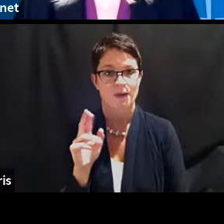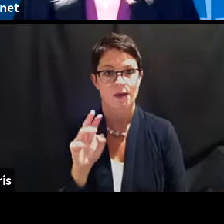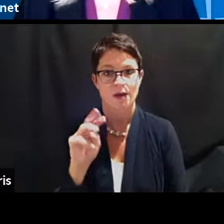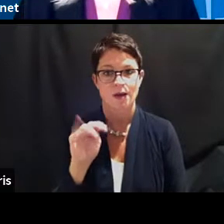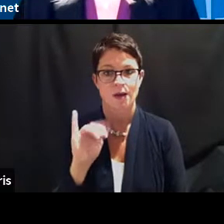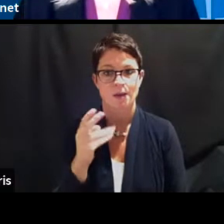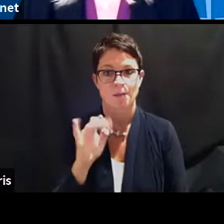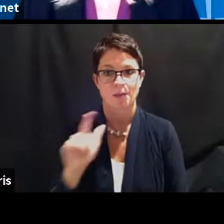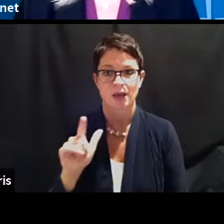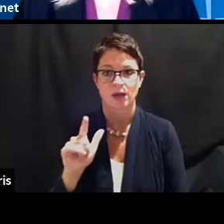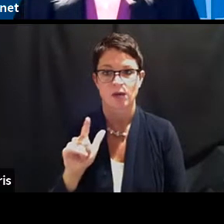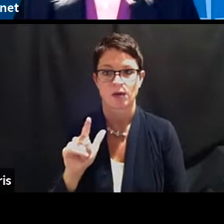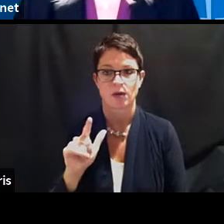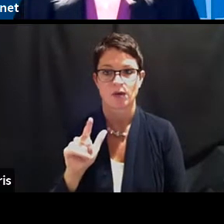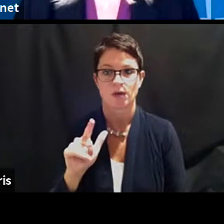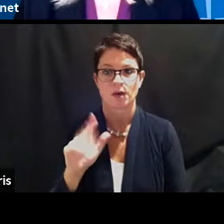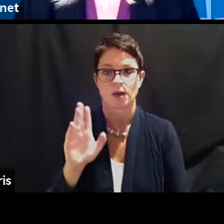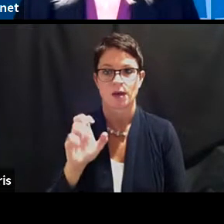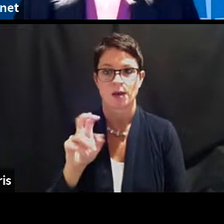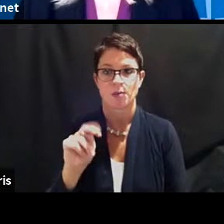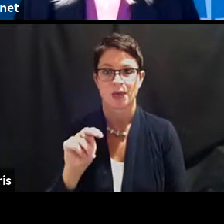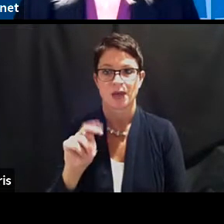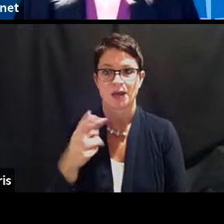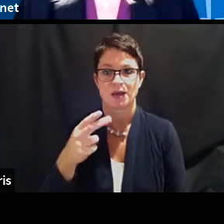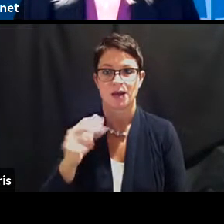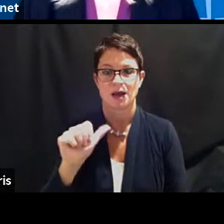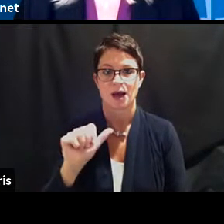Michael Ben Habib?